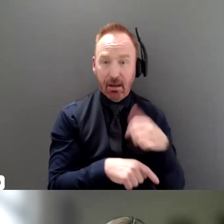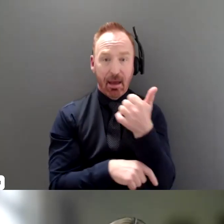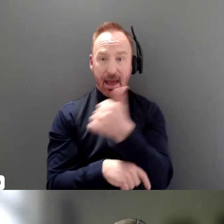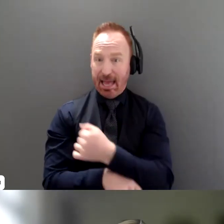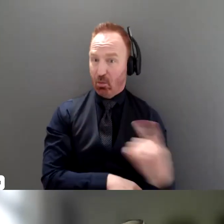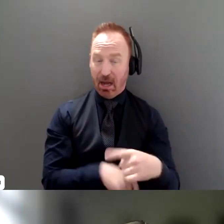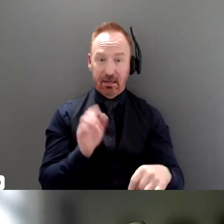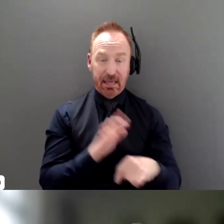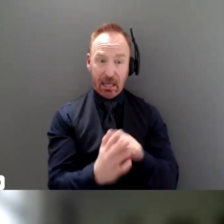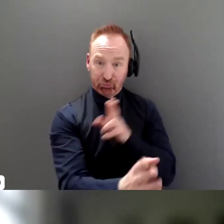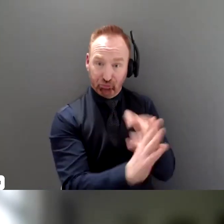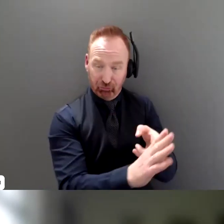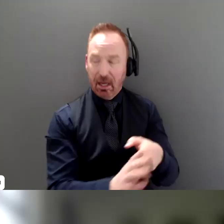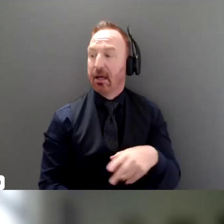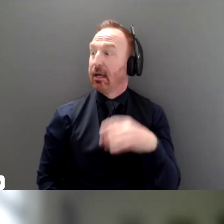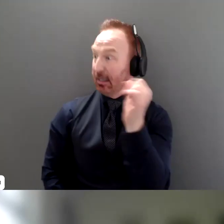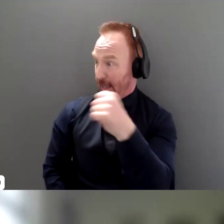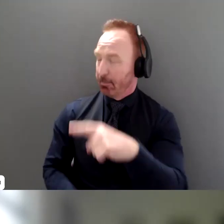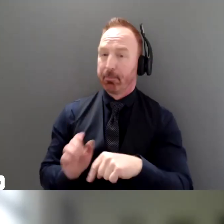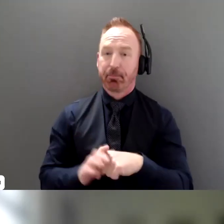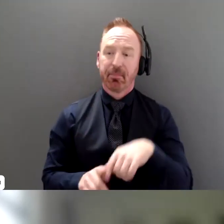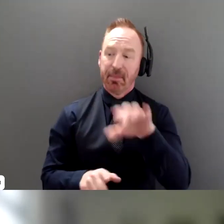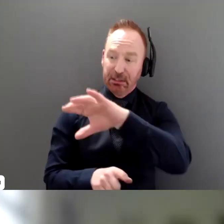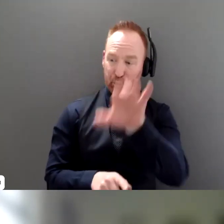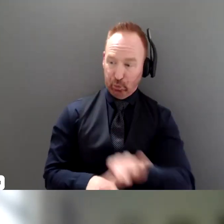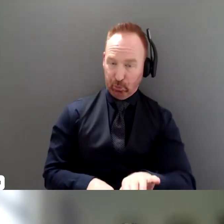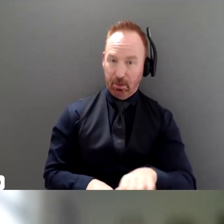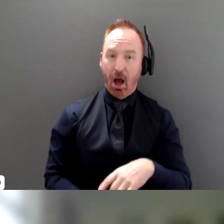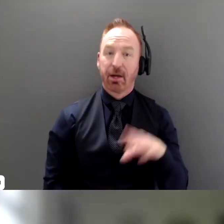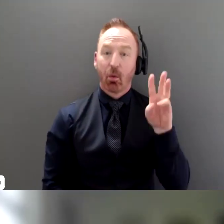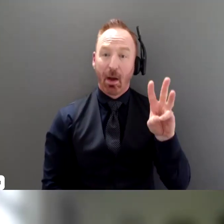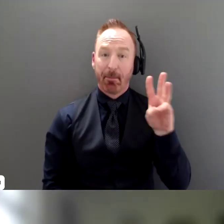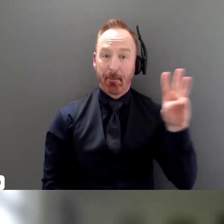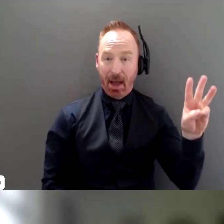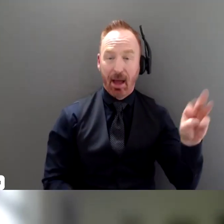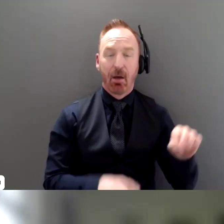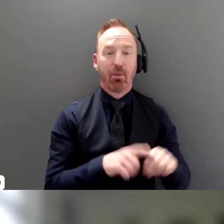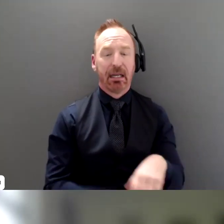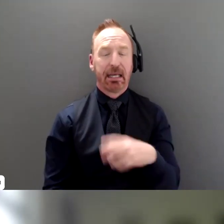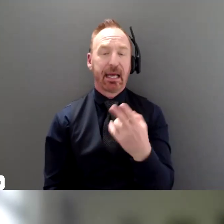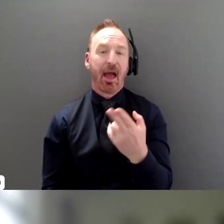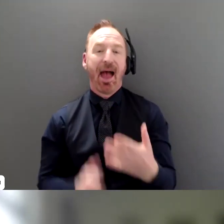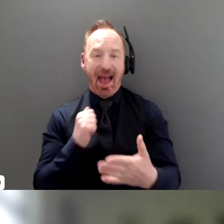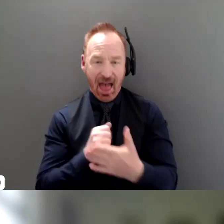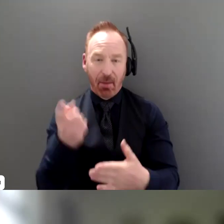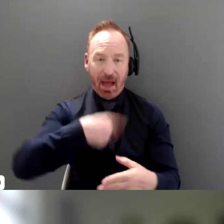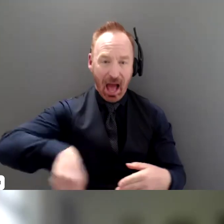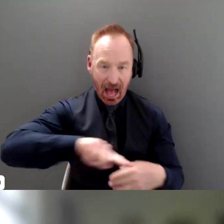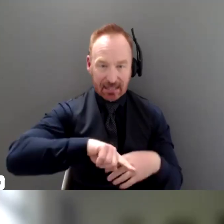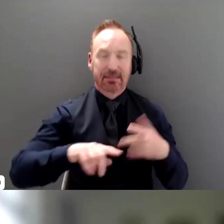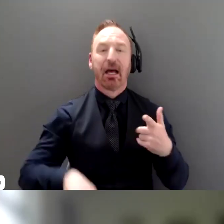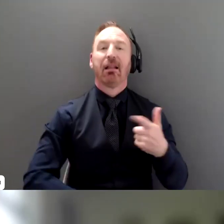available on Zoom, which I think it is on our website under the Help Us Rise 2025 events that Michaela